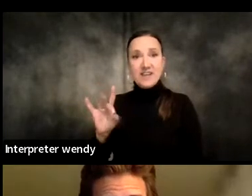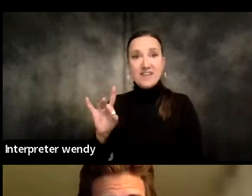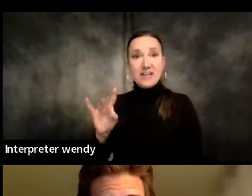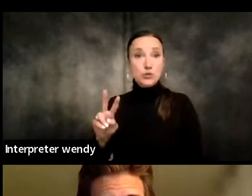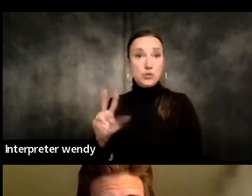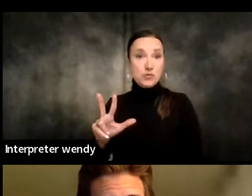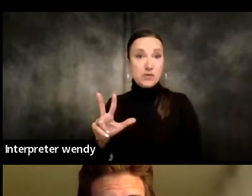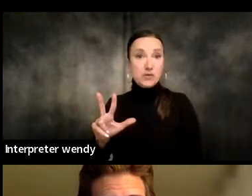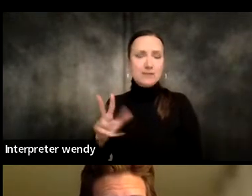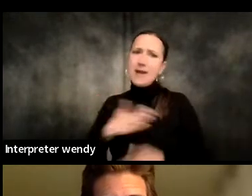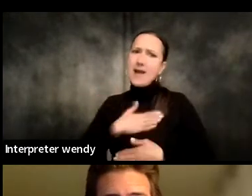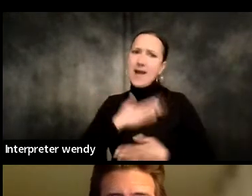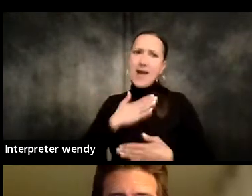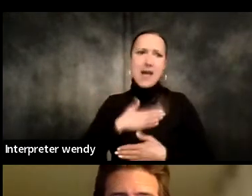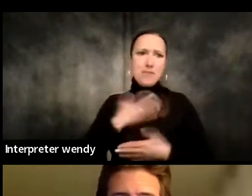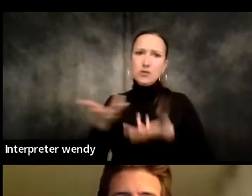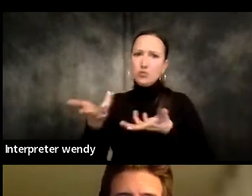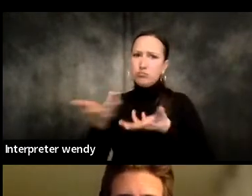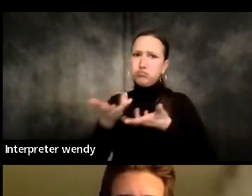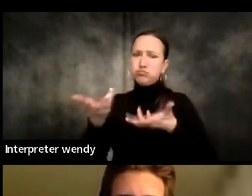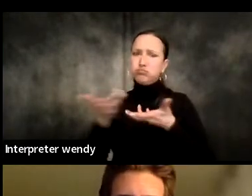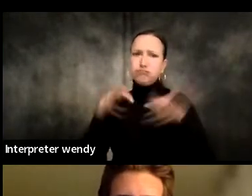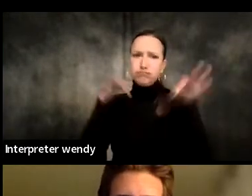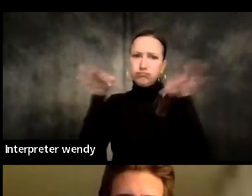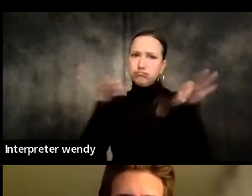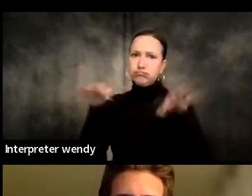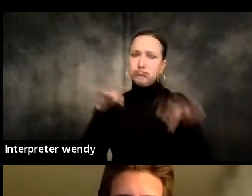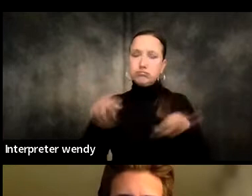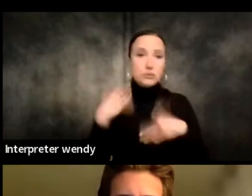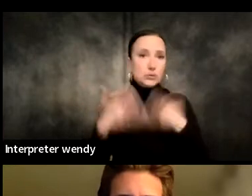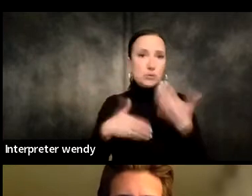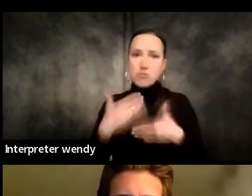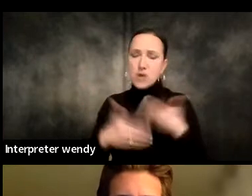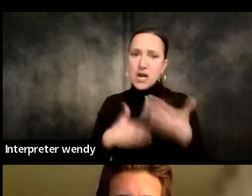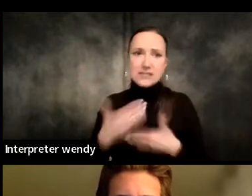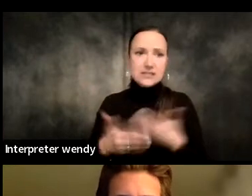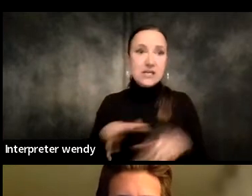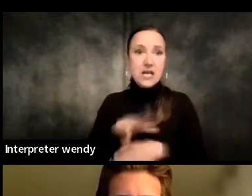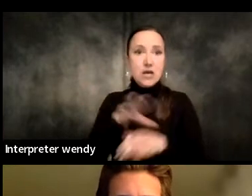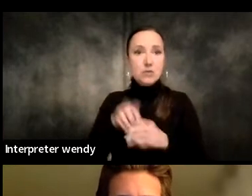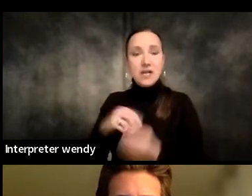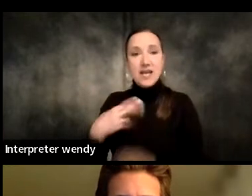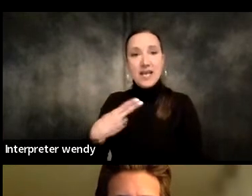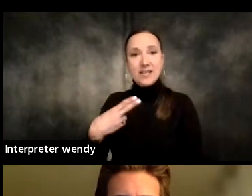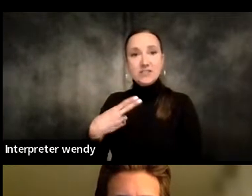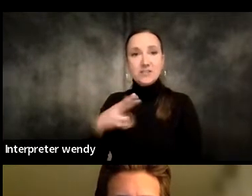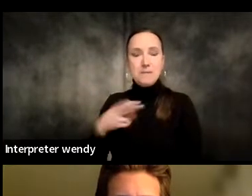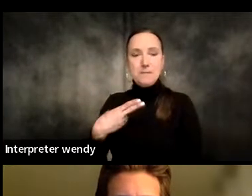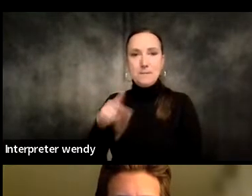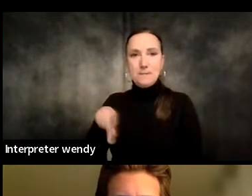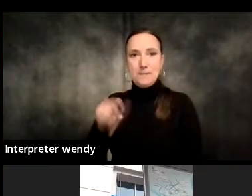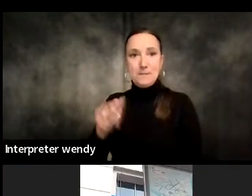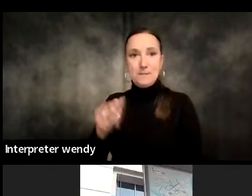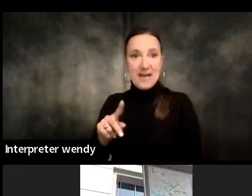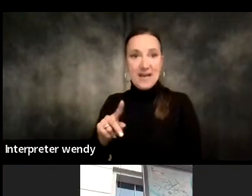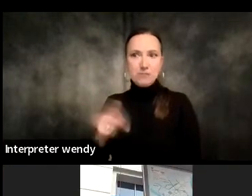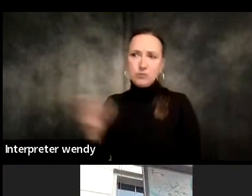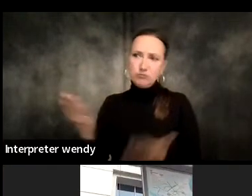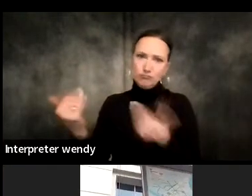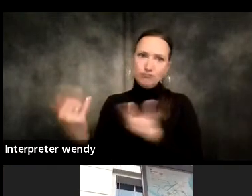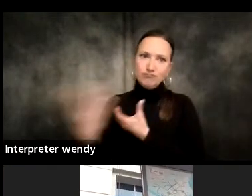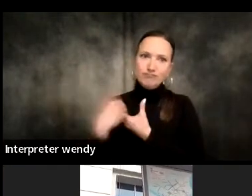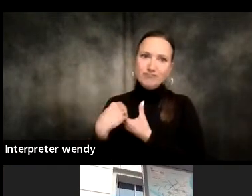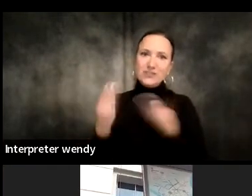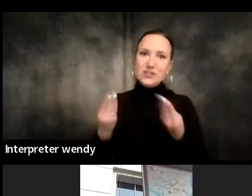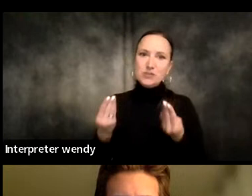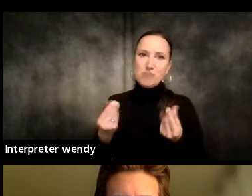202-556-5823, and I'm happy to walk you through the process, including HPAP, to get you on board and in this